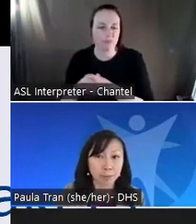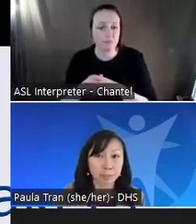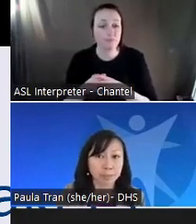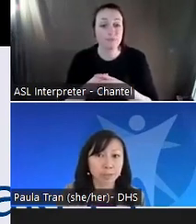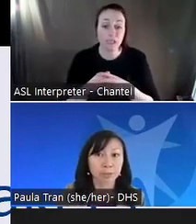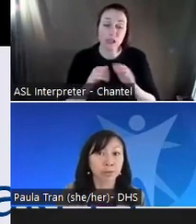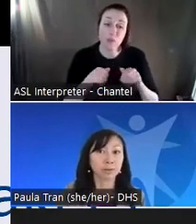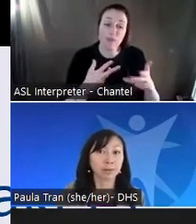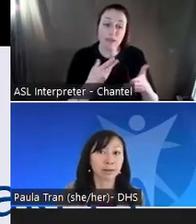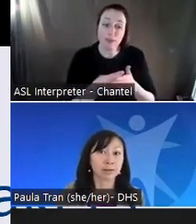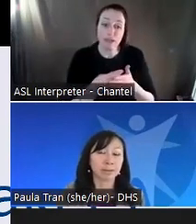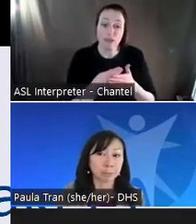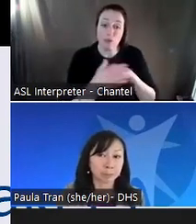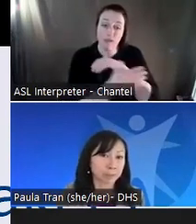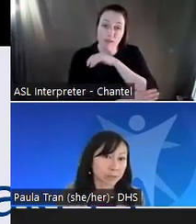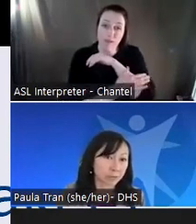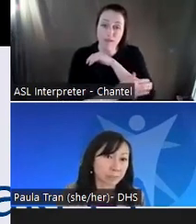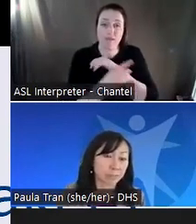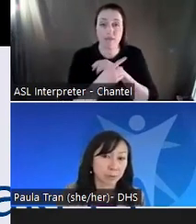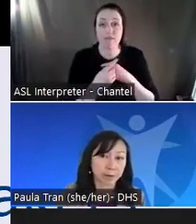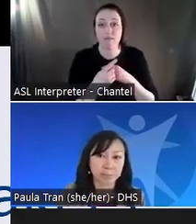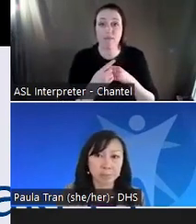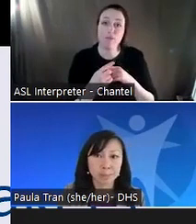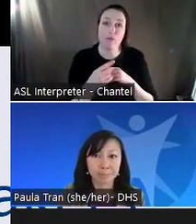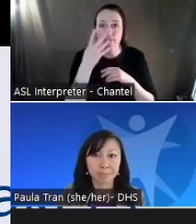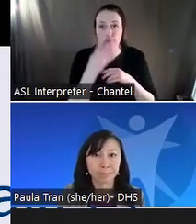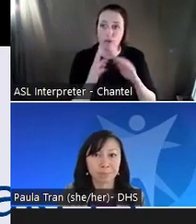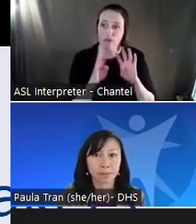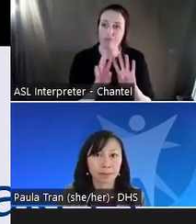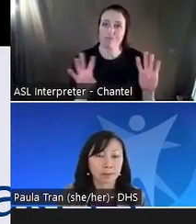counties to help administer frontline adult protective services programs.